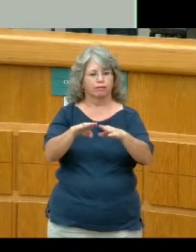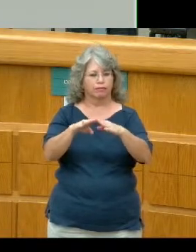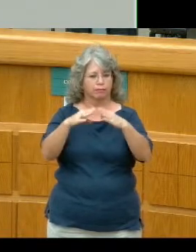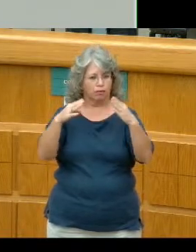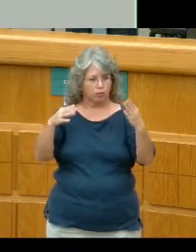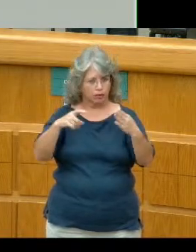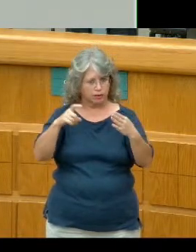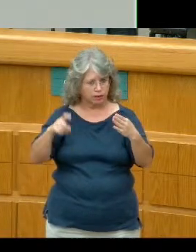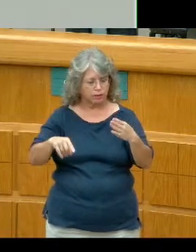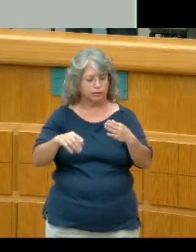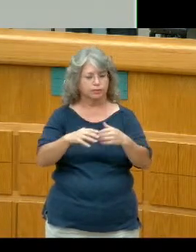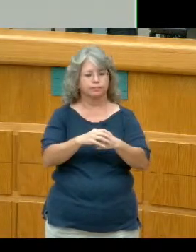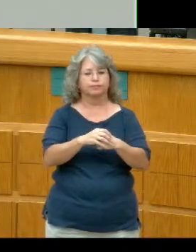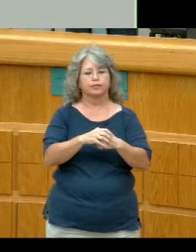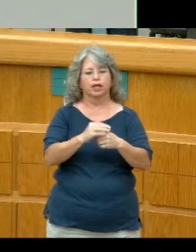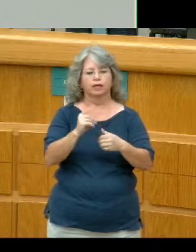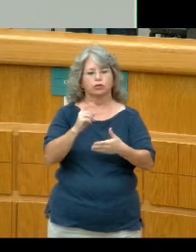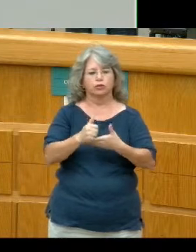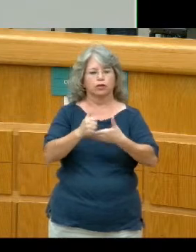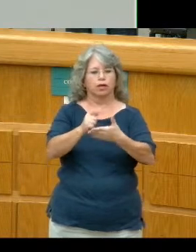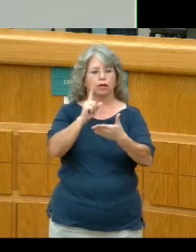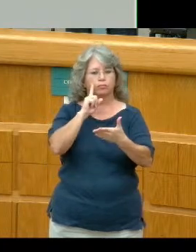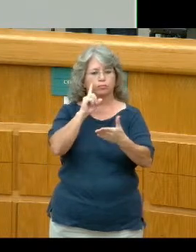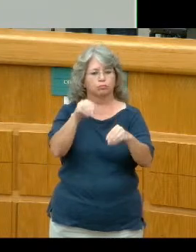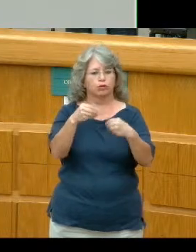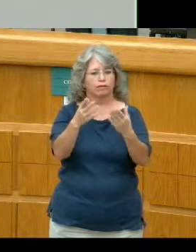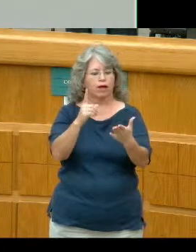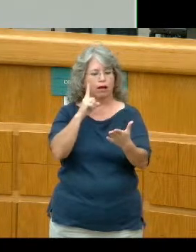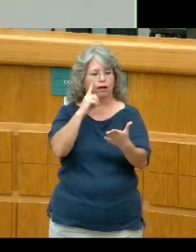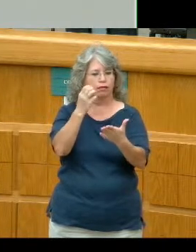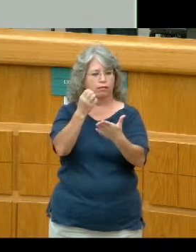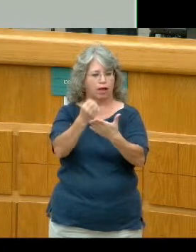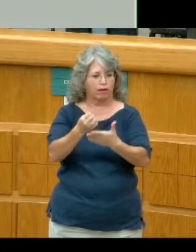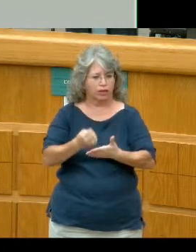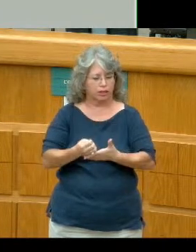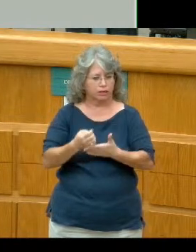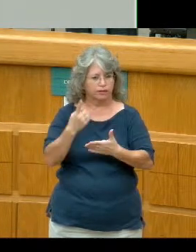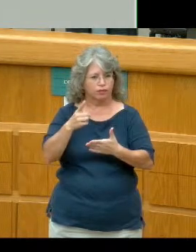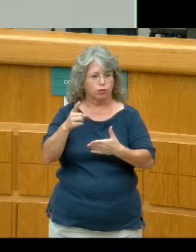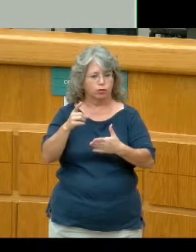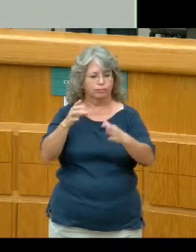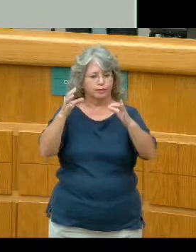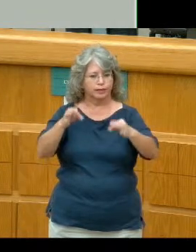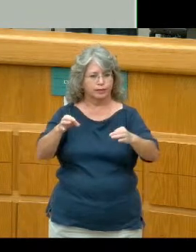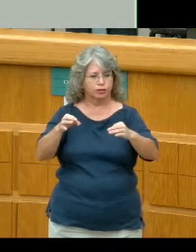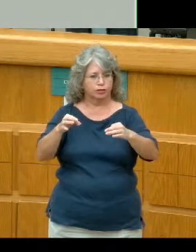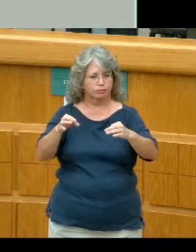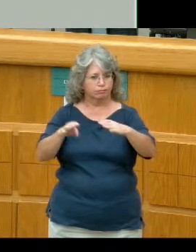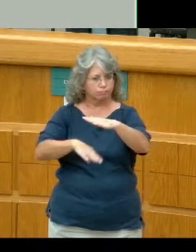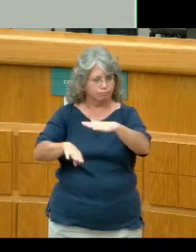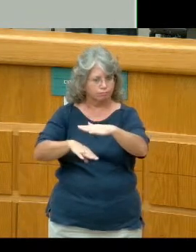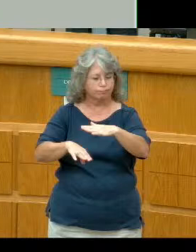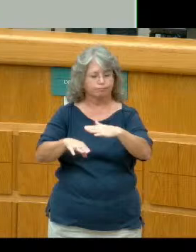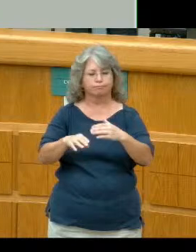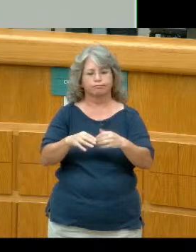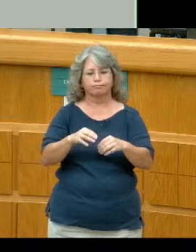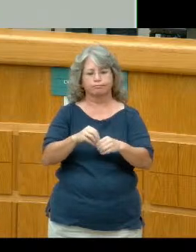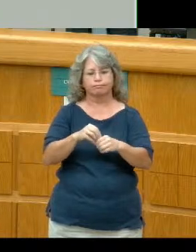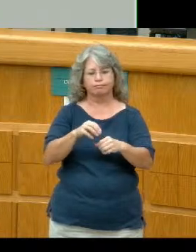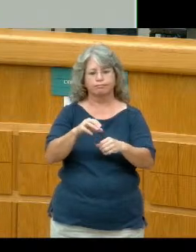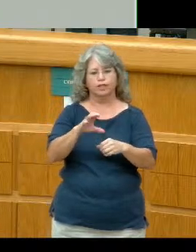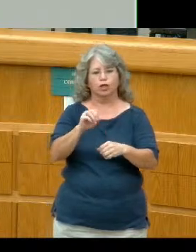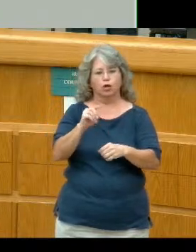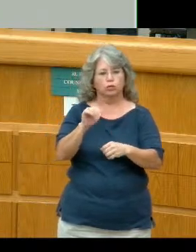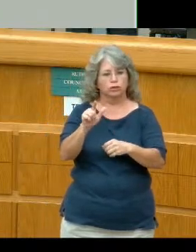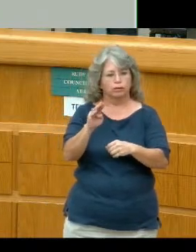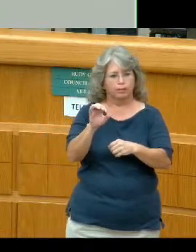taking place, and 2, to help enable evidence-based decision-making in the Coastal Bend area. We always review